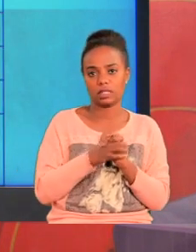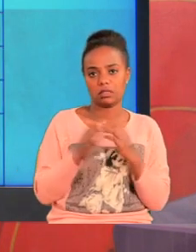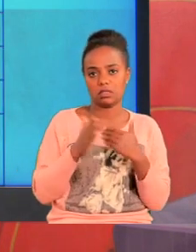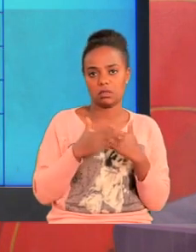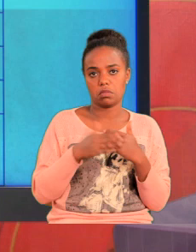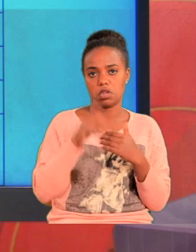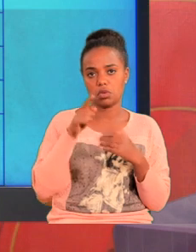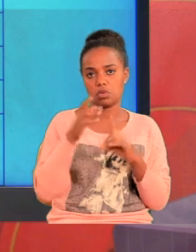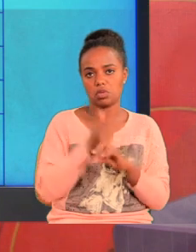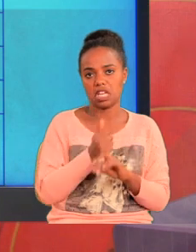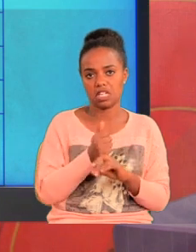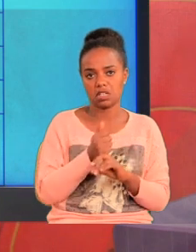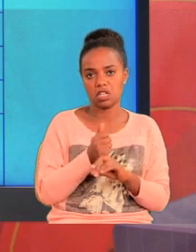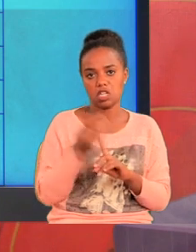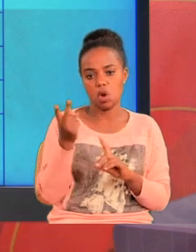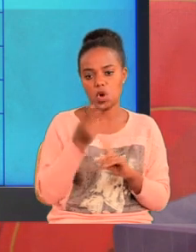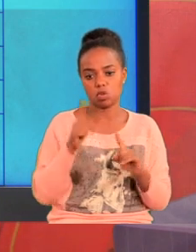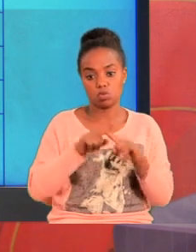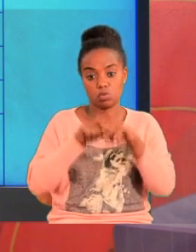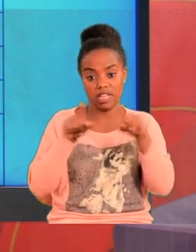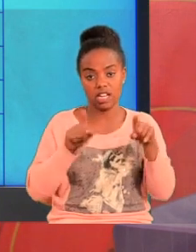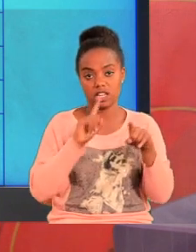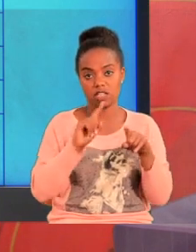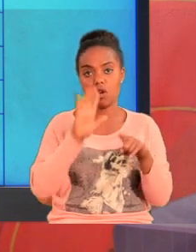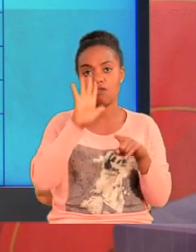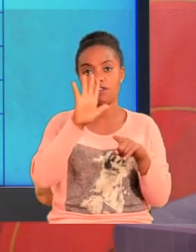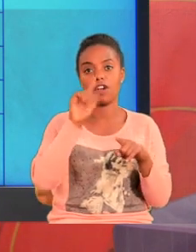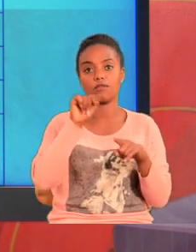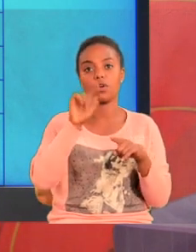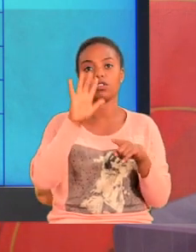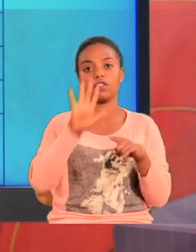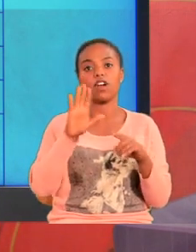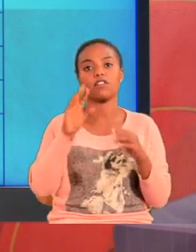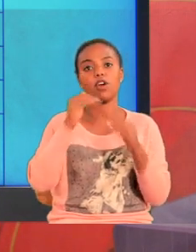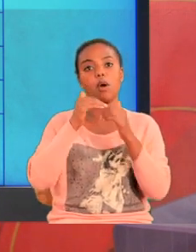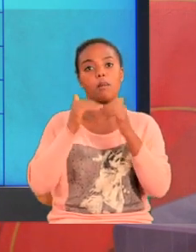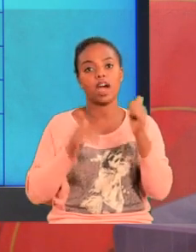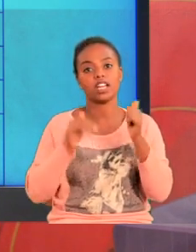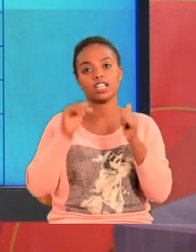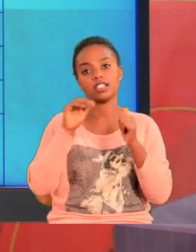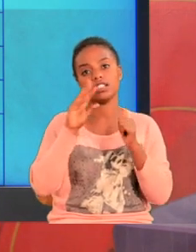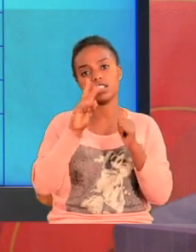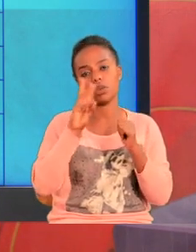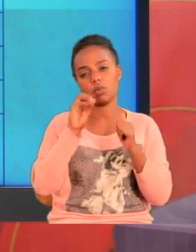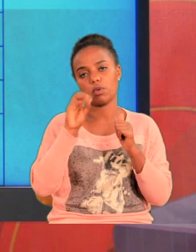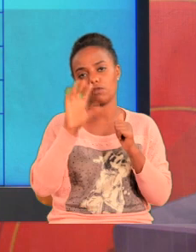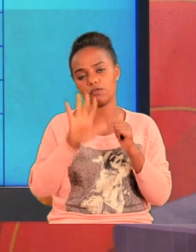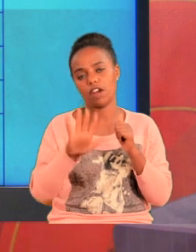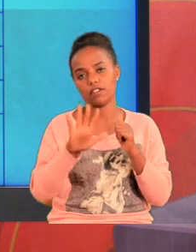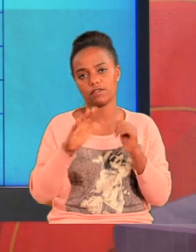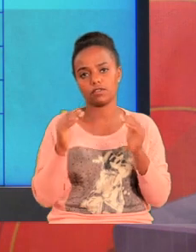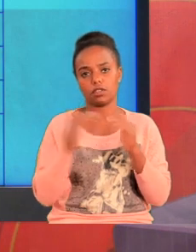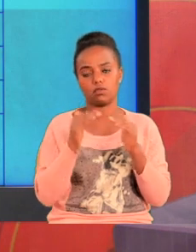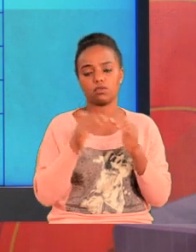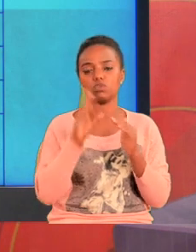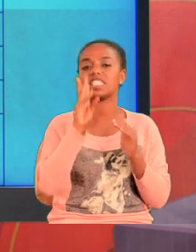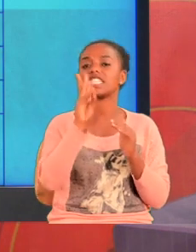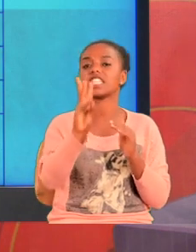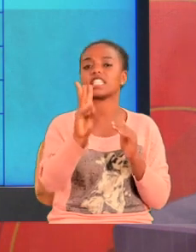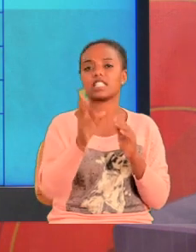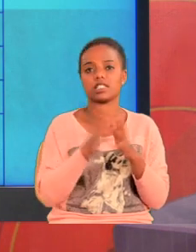Simply take the difference between these two. 5.5 minus negative 0.5 gives you 6. So